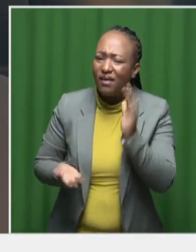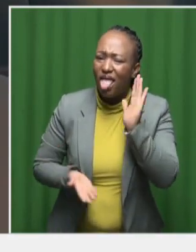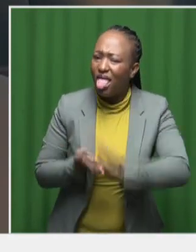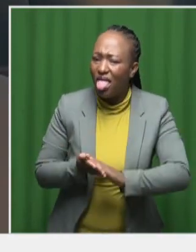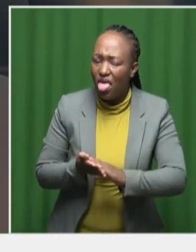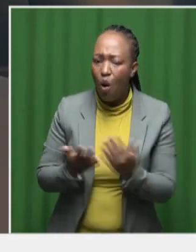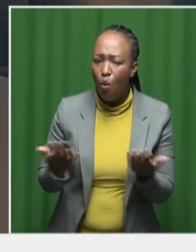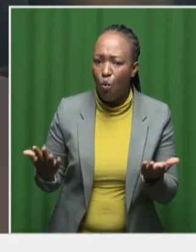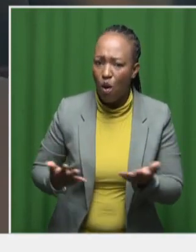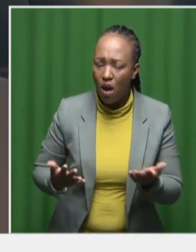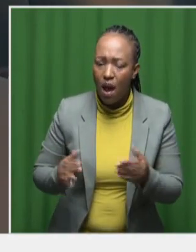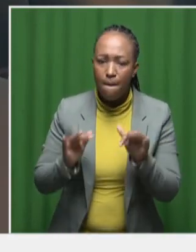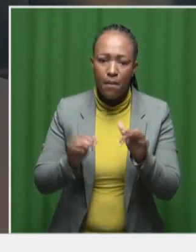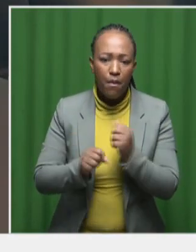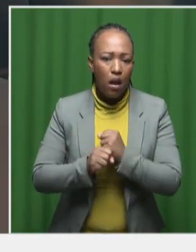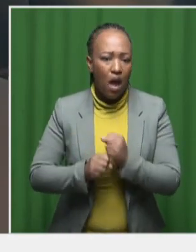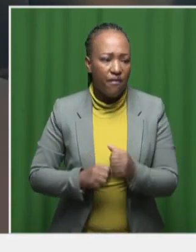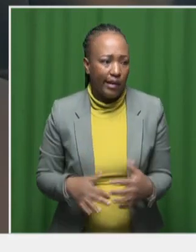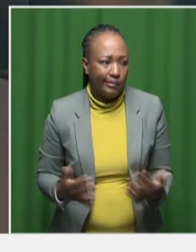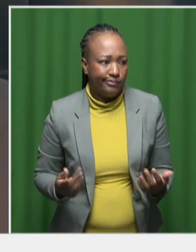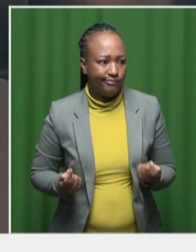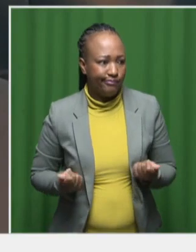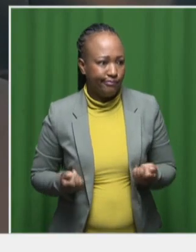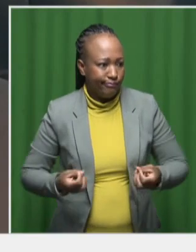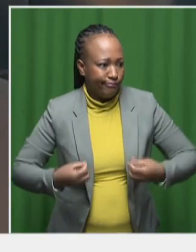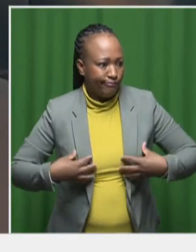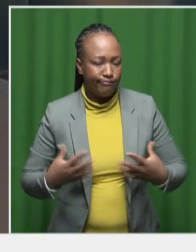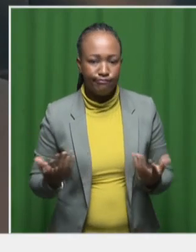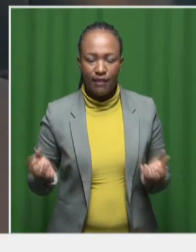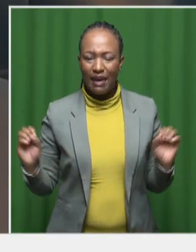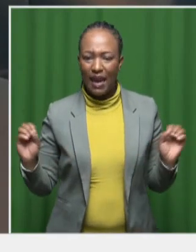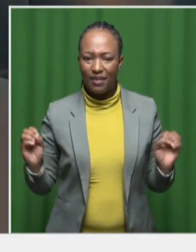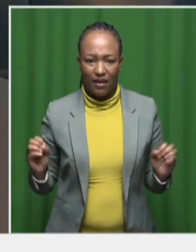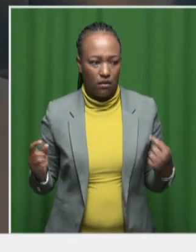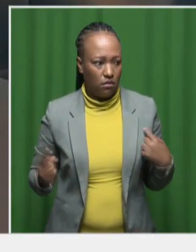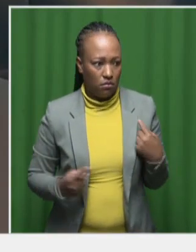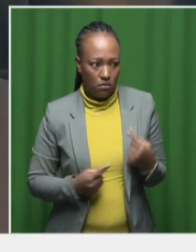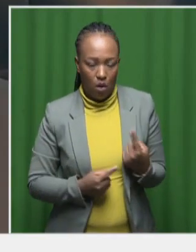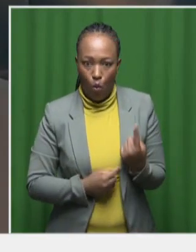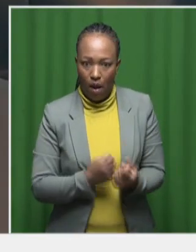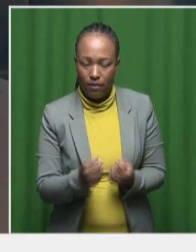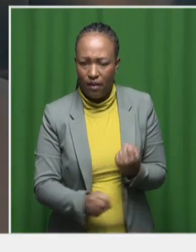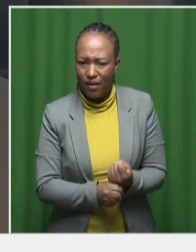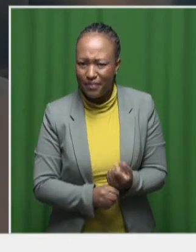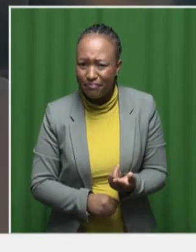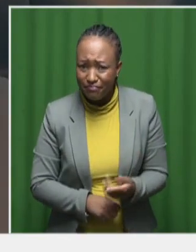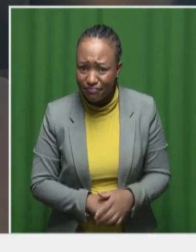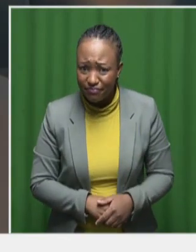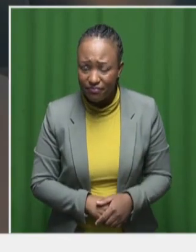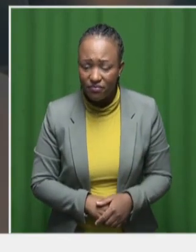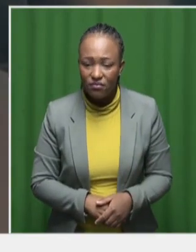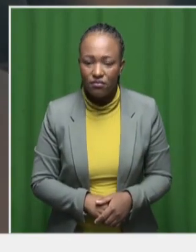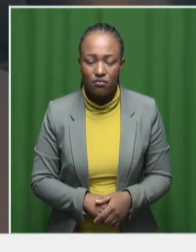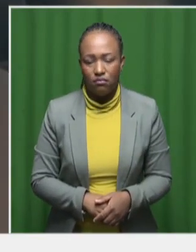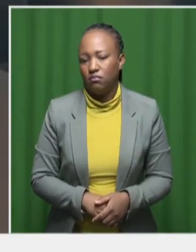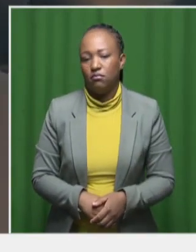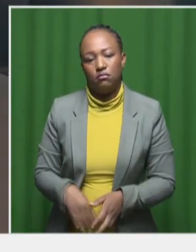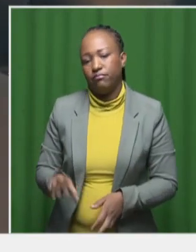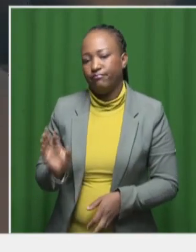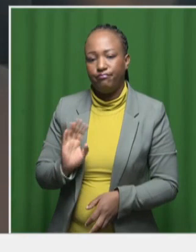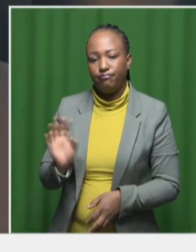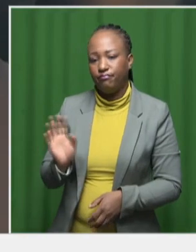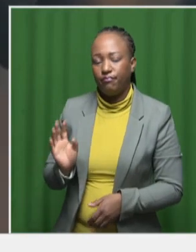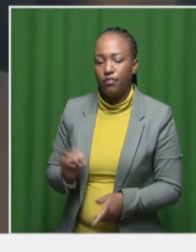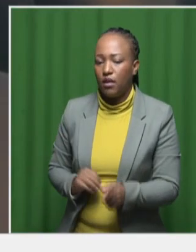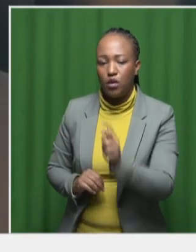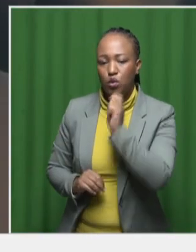people have not received a cent since the floods over a year ago now? No, it is not true that people